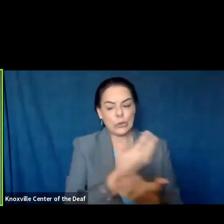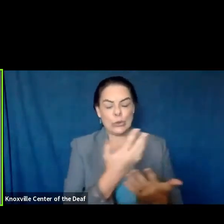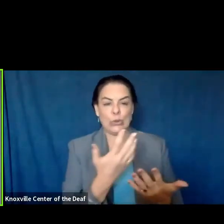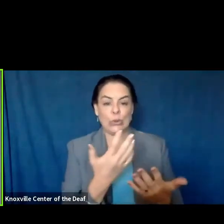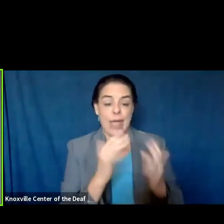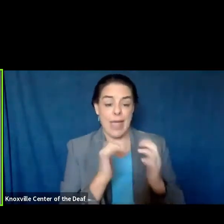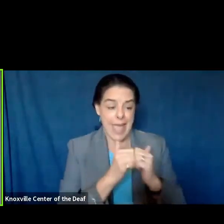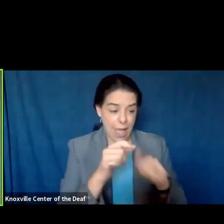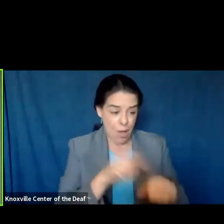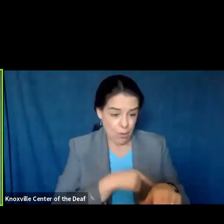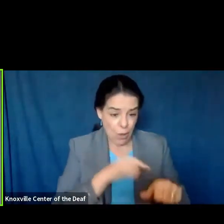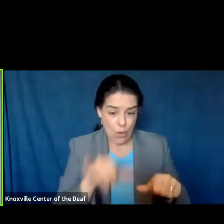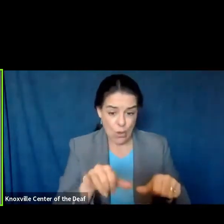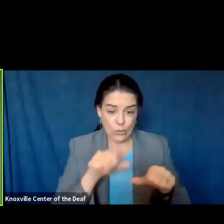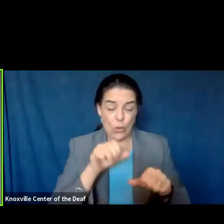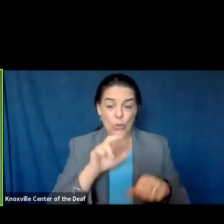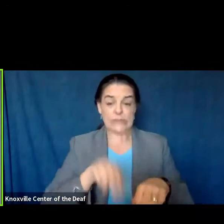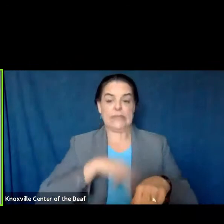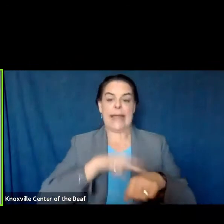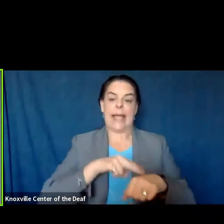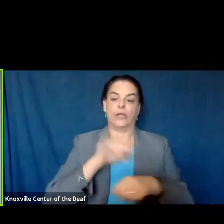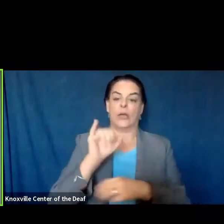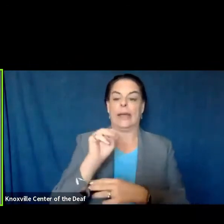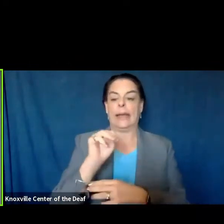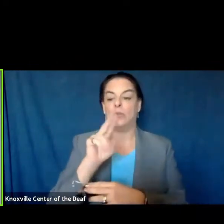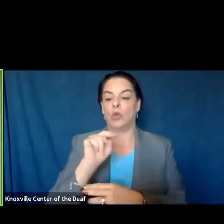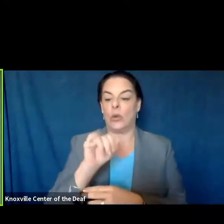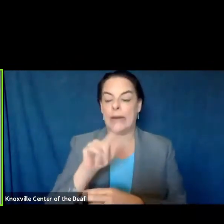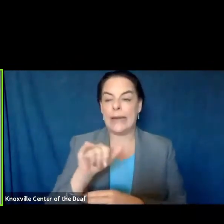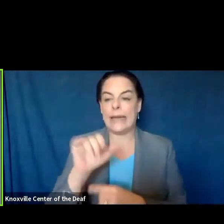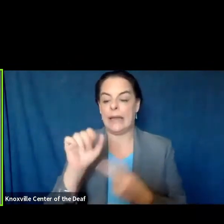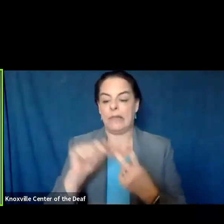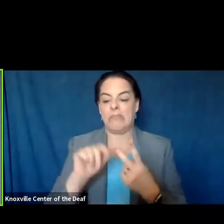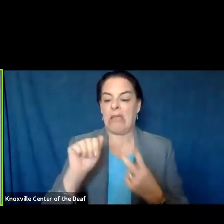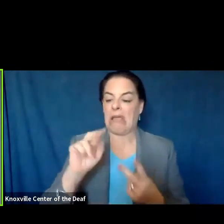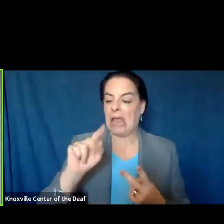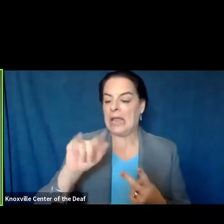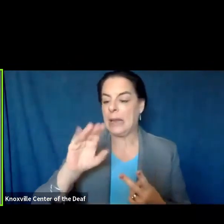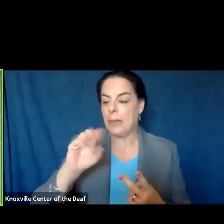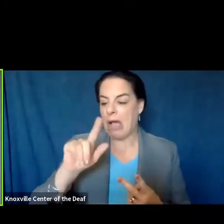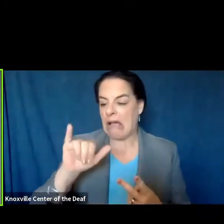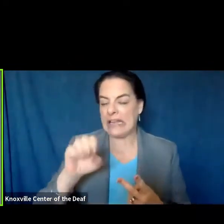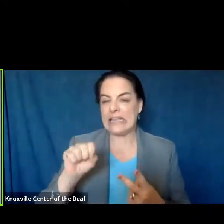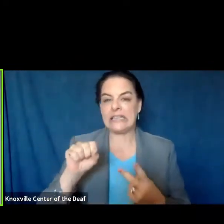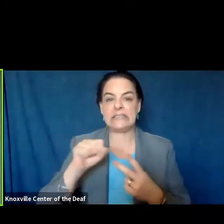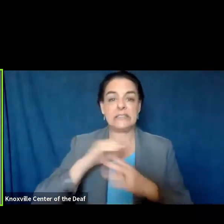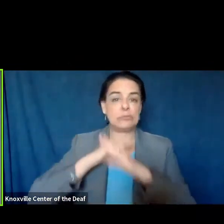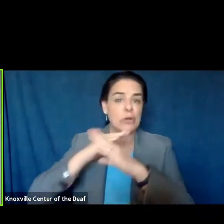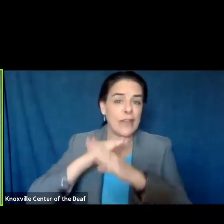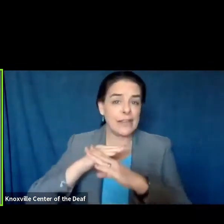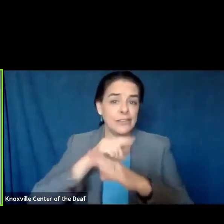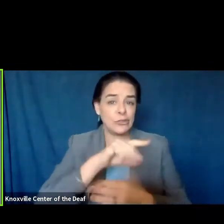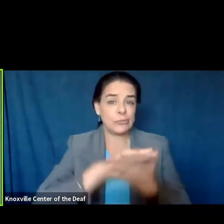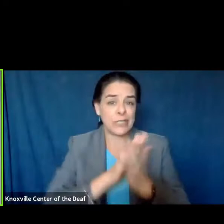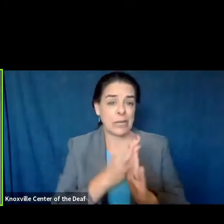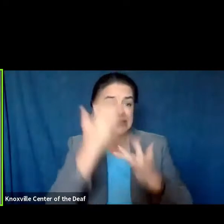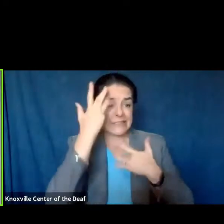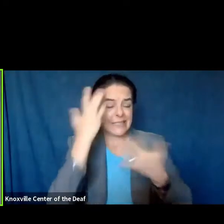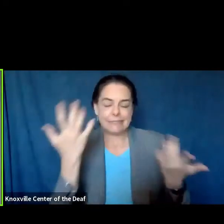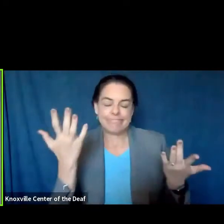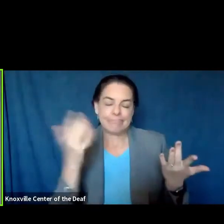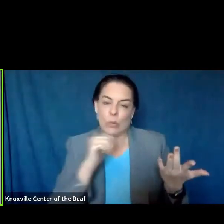how long those natural immunities and those antibodies, how long that protective factor is there to keep you from getting sick and becoming infectious